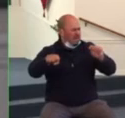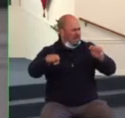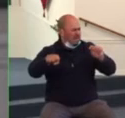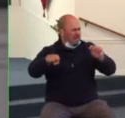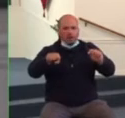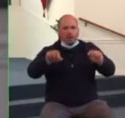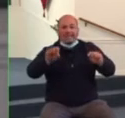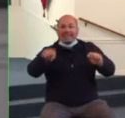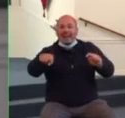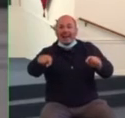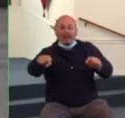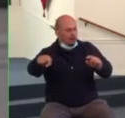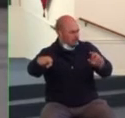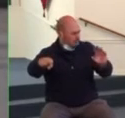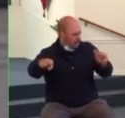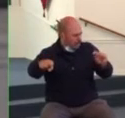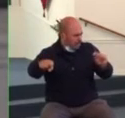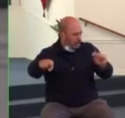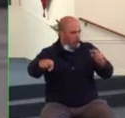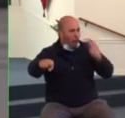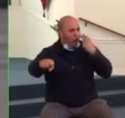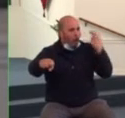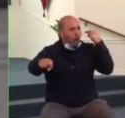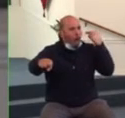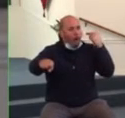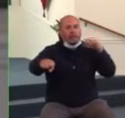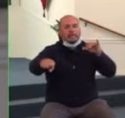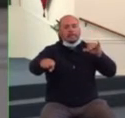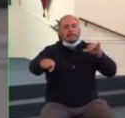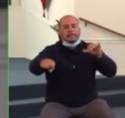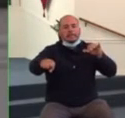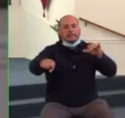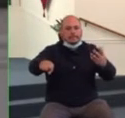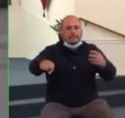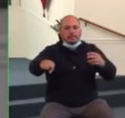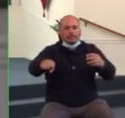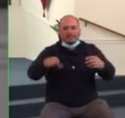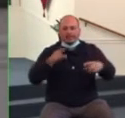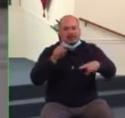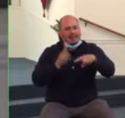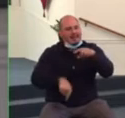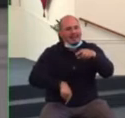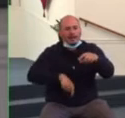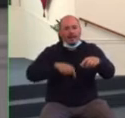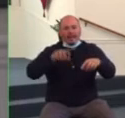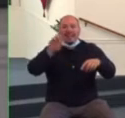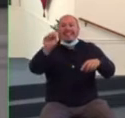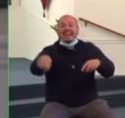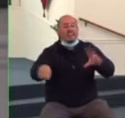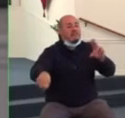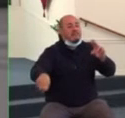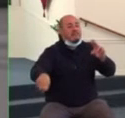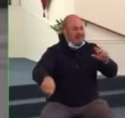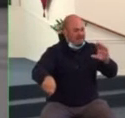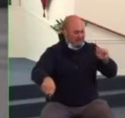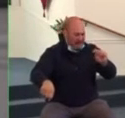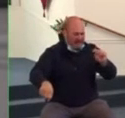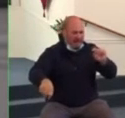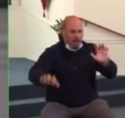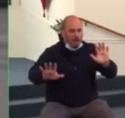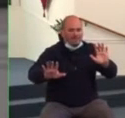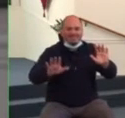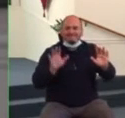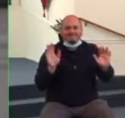but. There are no yes, buts when following Jesus. Jesus gave everything for us when he died for us on the